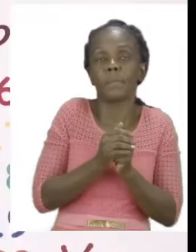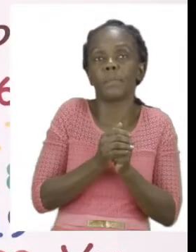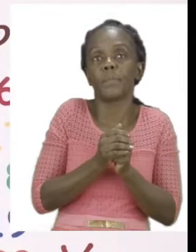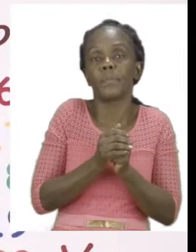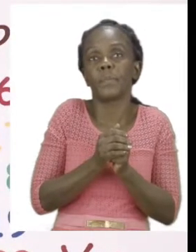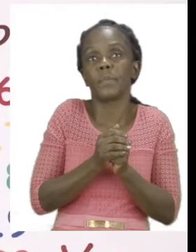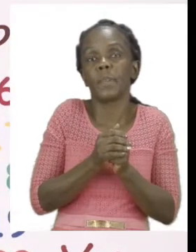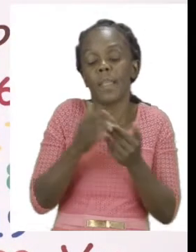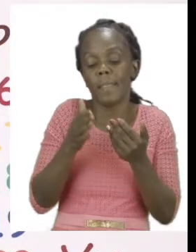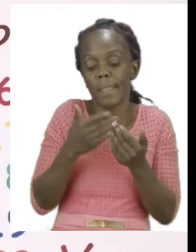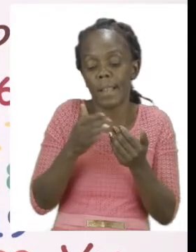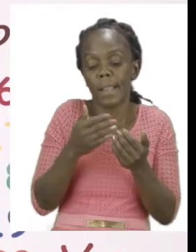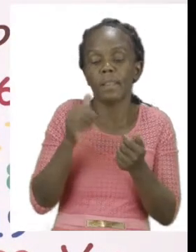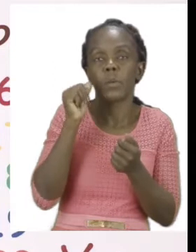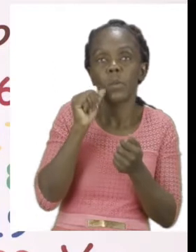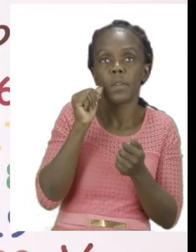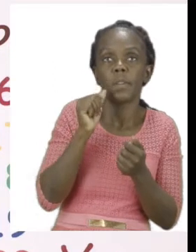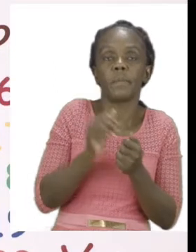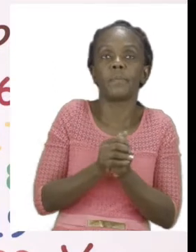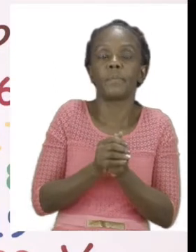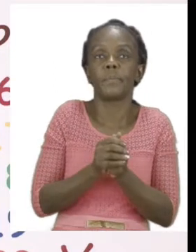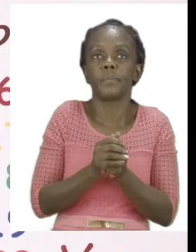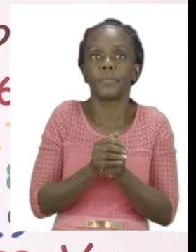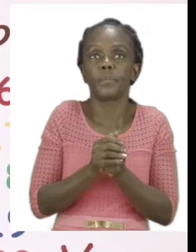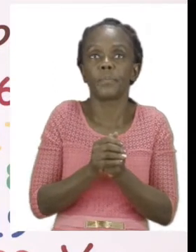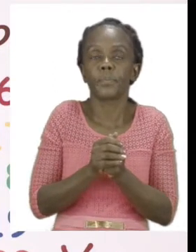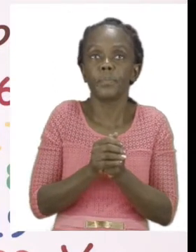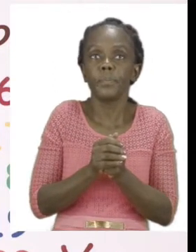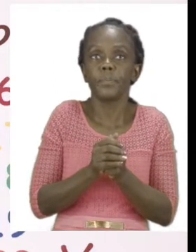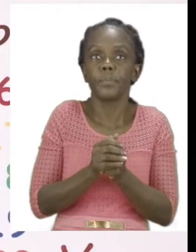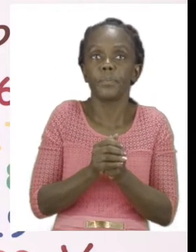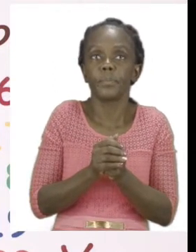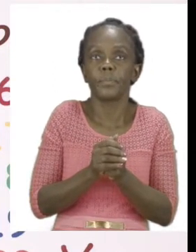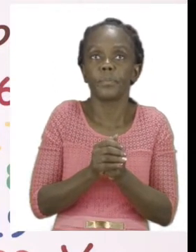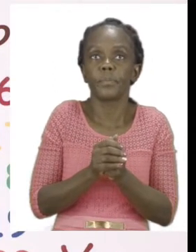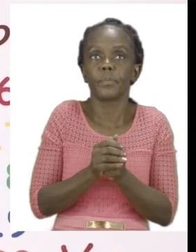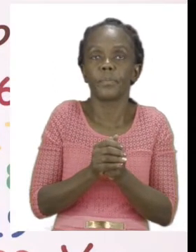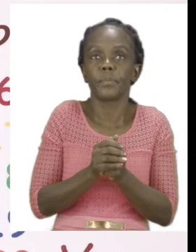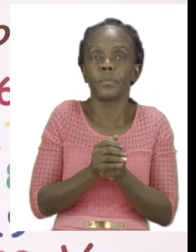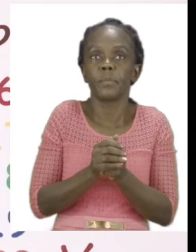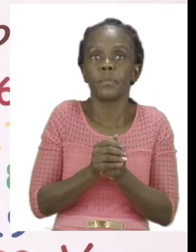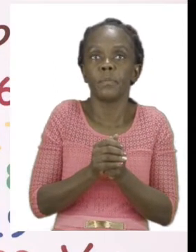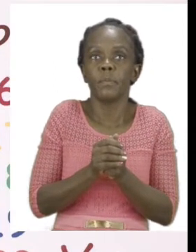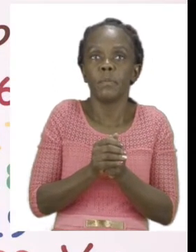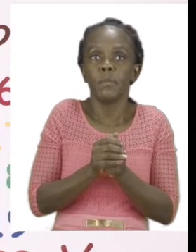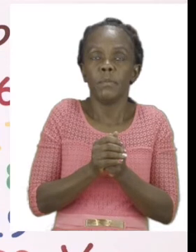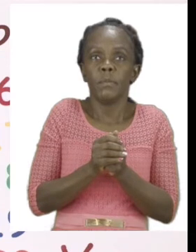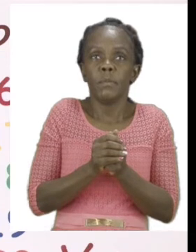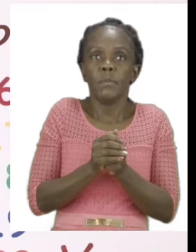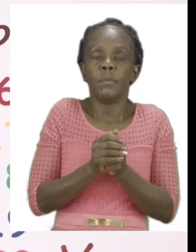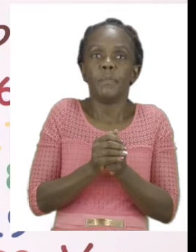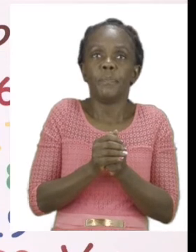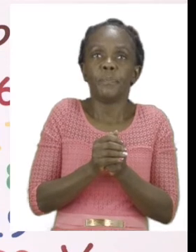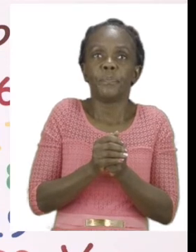ones and our big ones or the heaviest one and which one is the lightest. So I have drawn